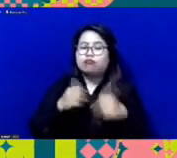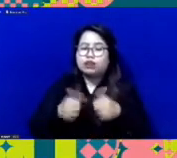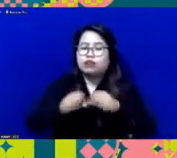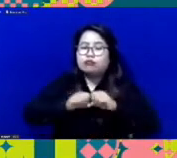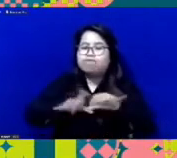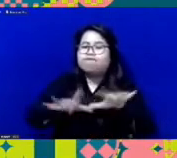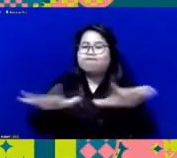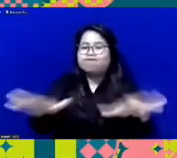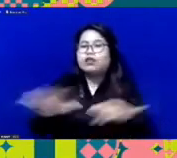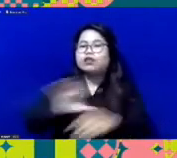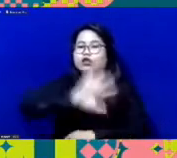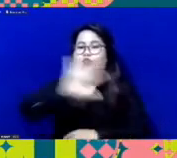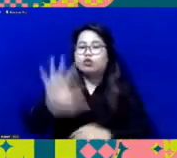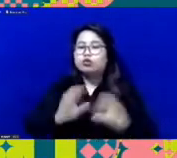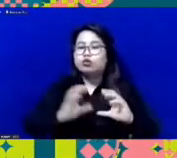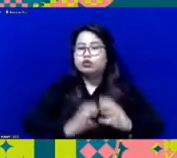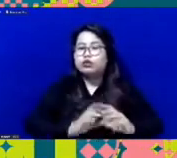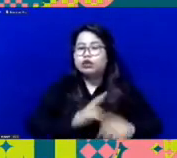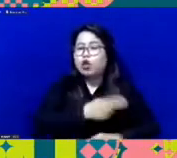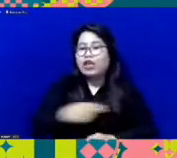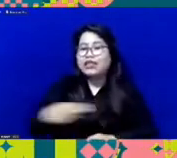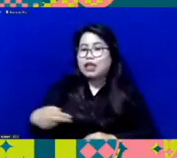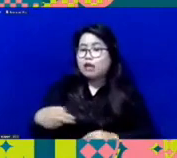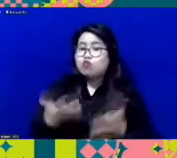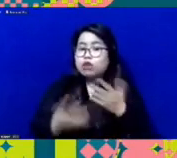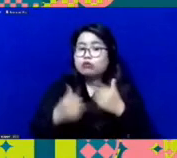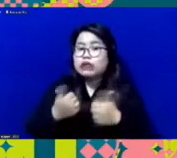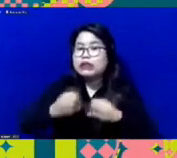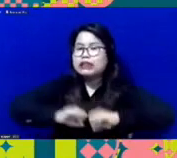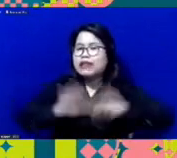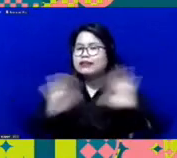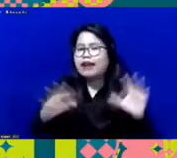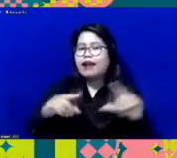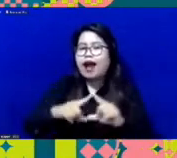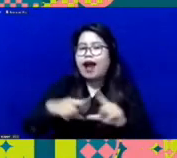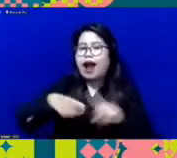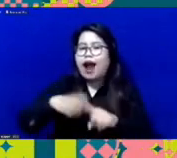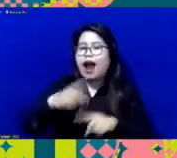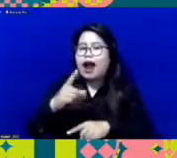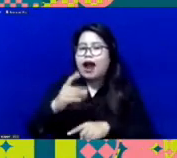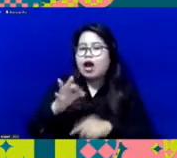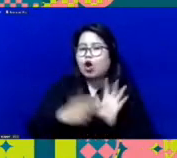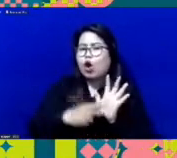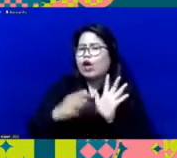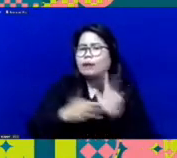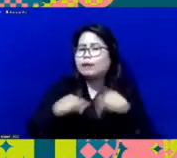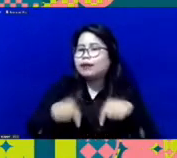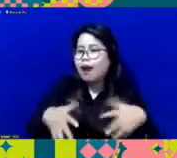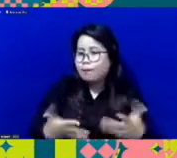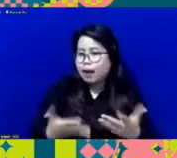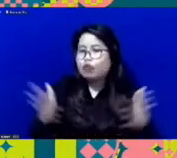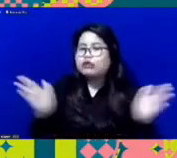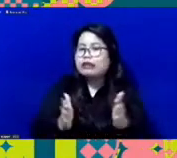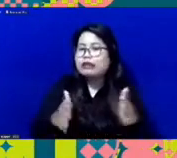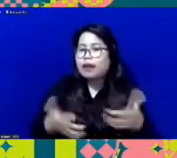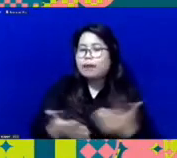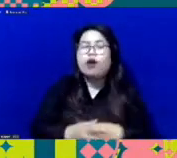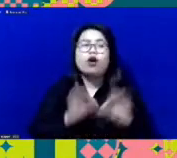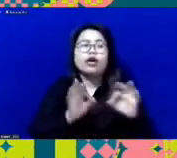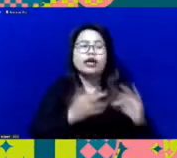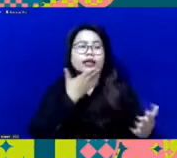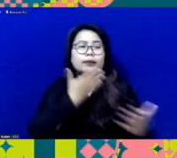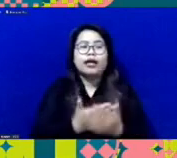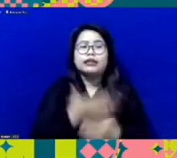us what is this acronym? Thank you. Very good morning, all of you. Assalamualaikum warahmatullahi